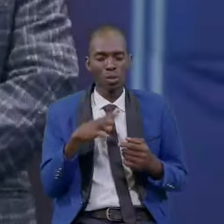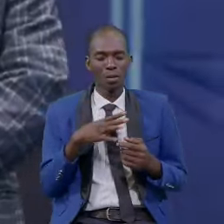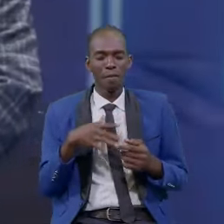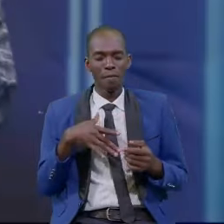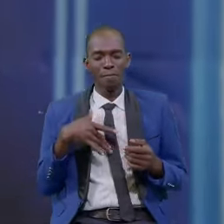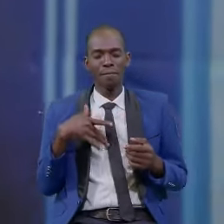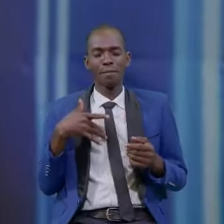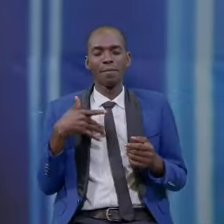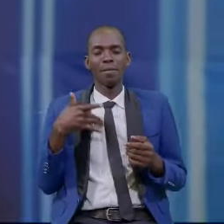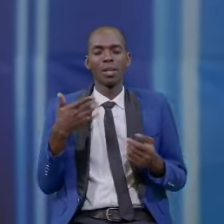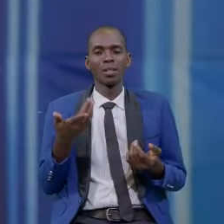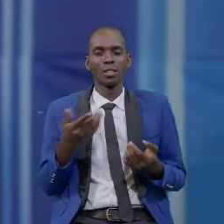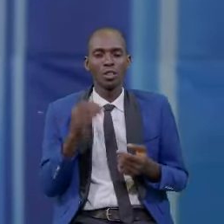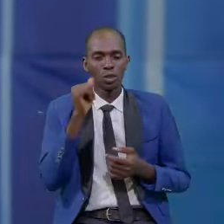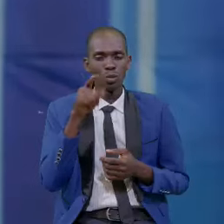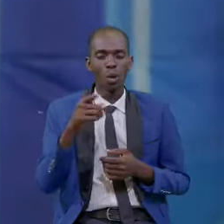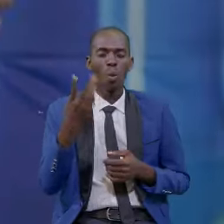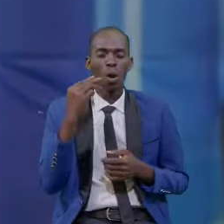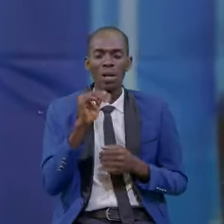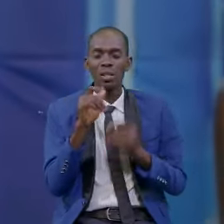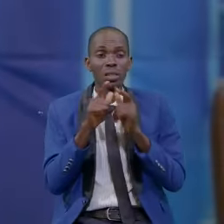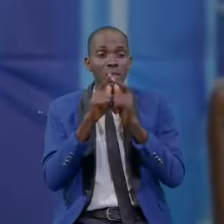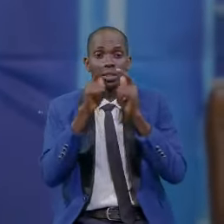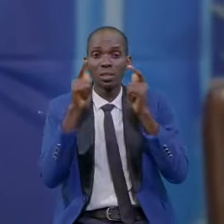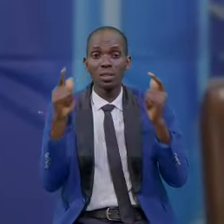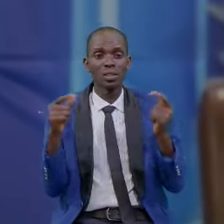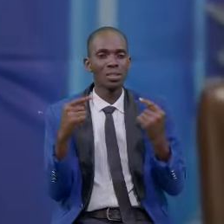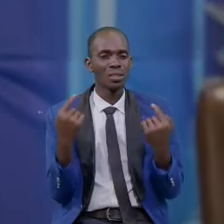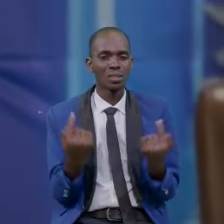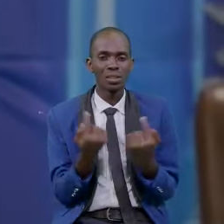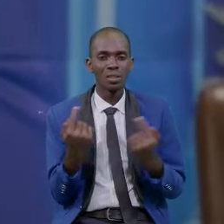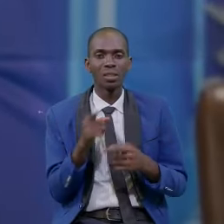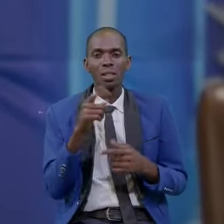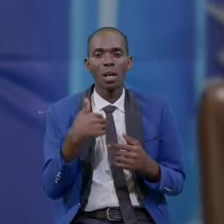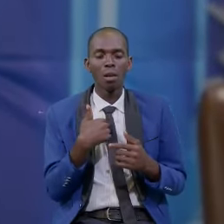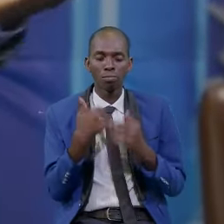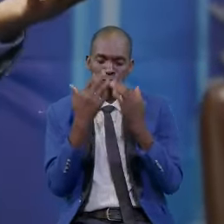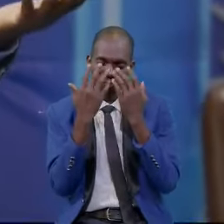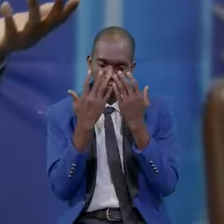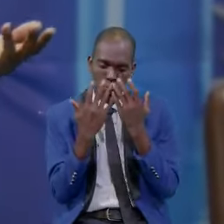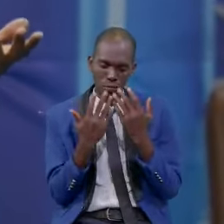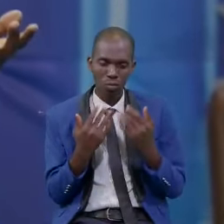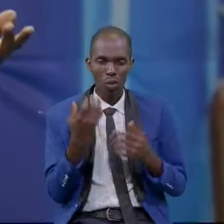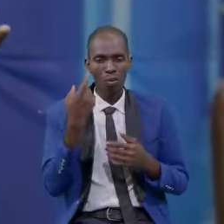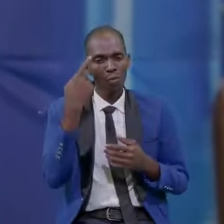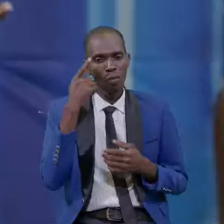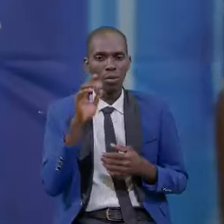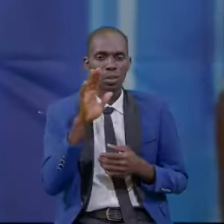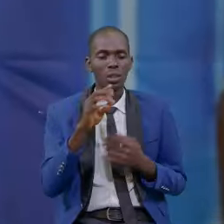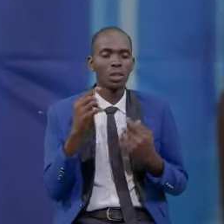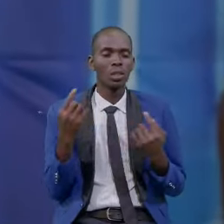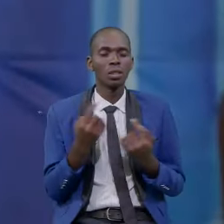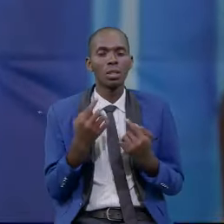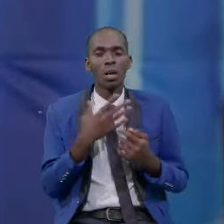a great sinner. She had sorrow for her sin and for the shame of